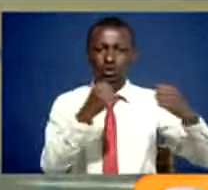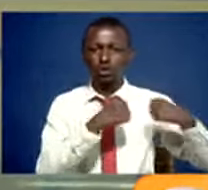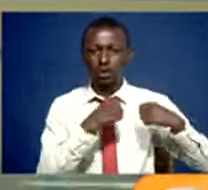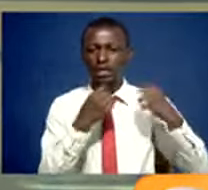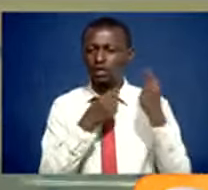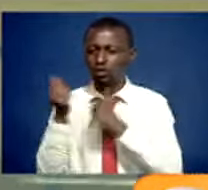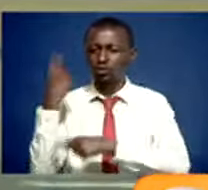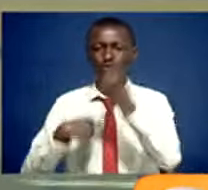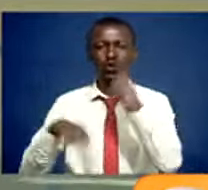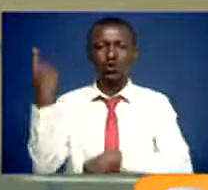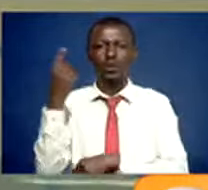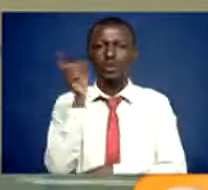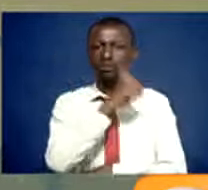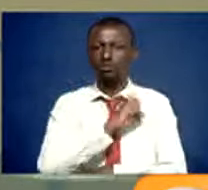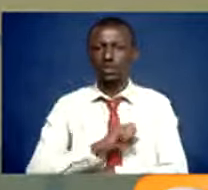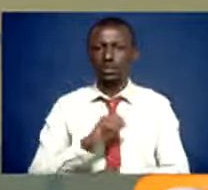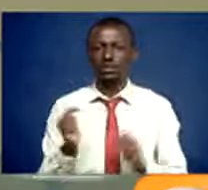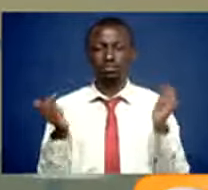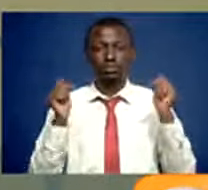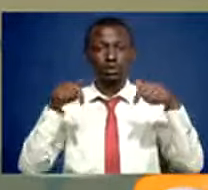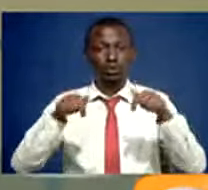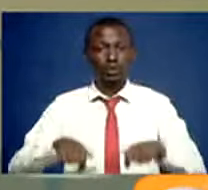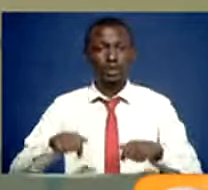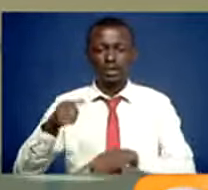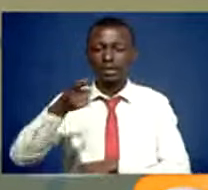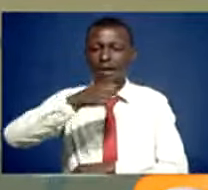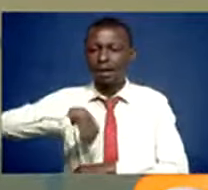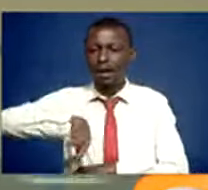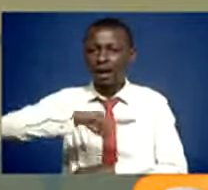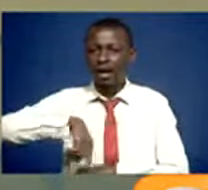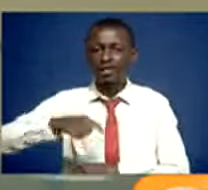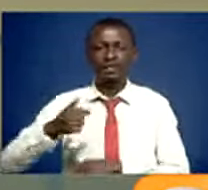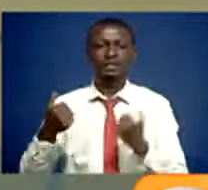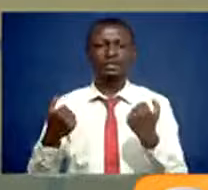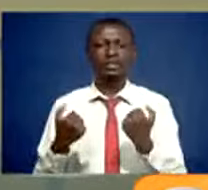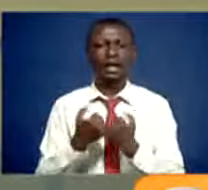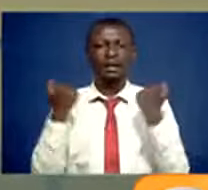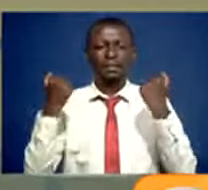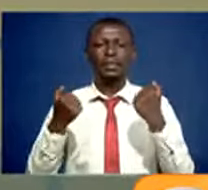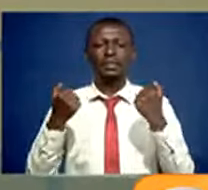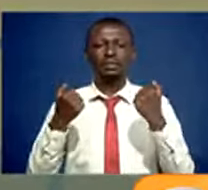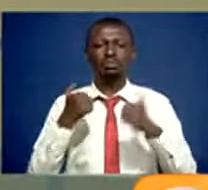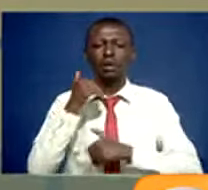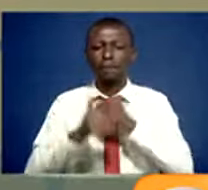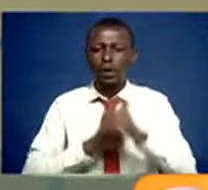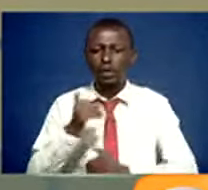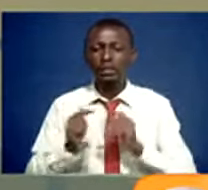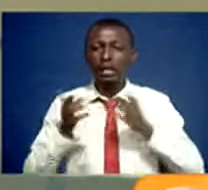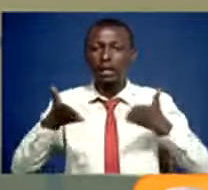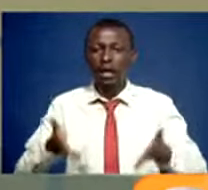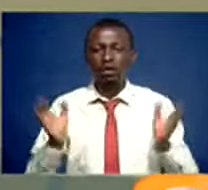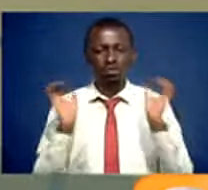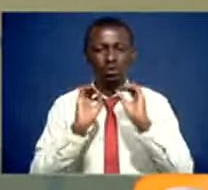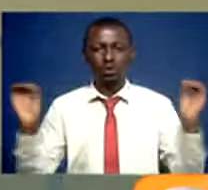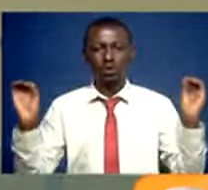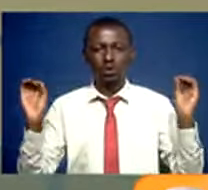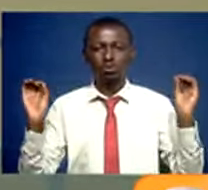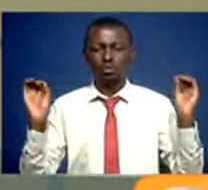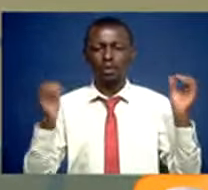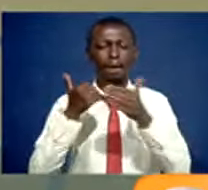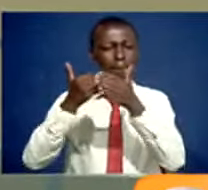Today, we are no longer at the starting blocks of the race to progress. We have come a long